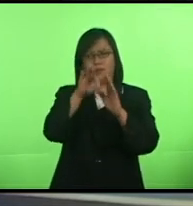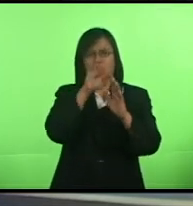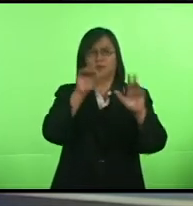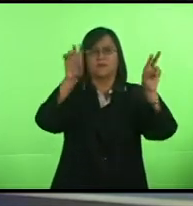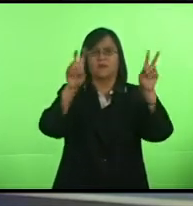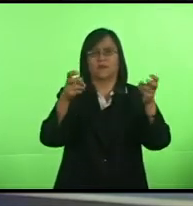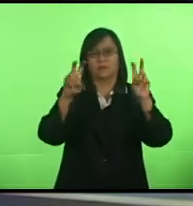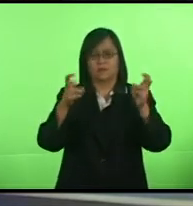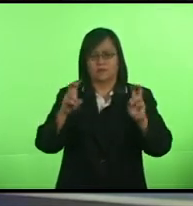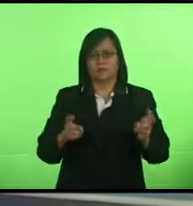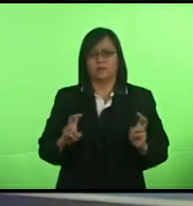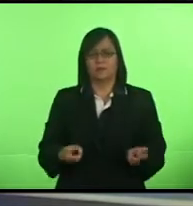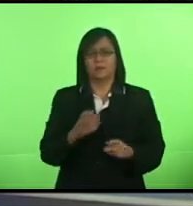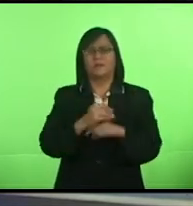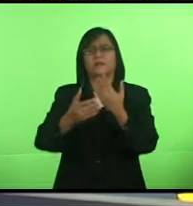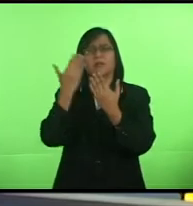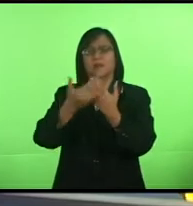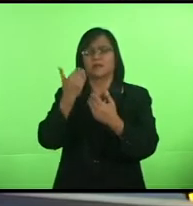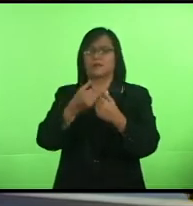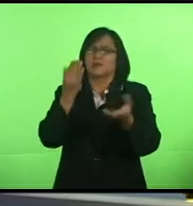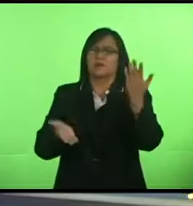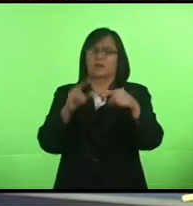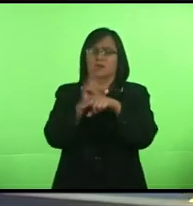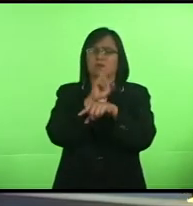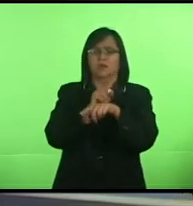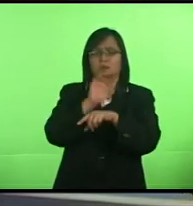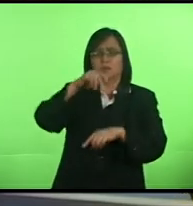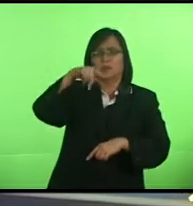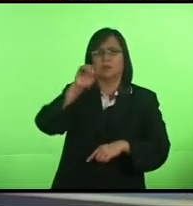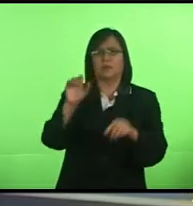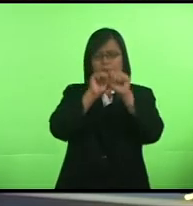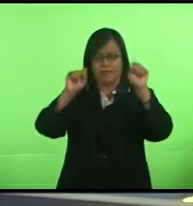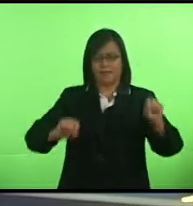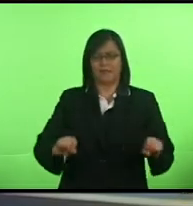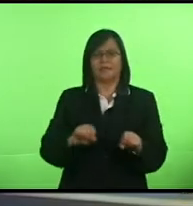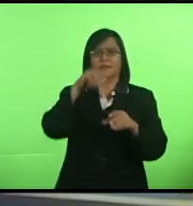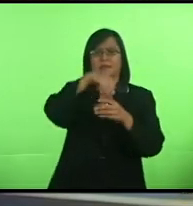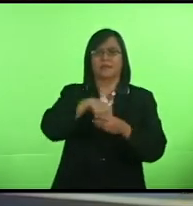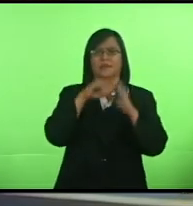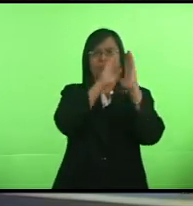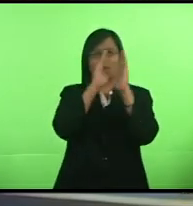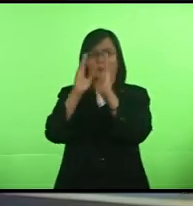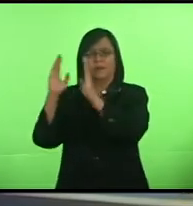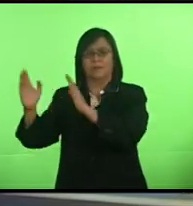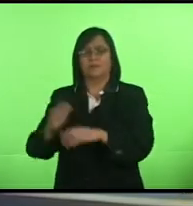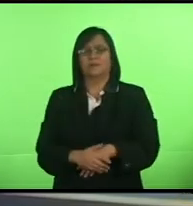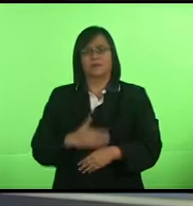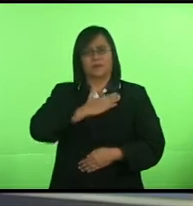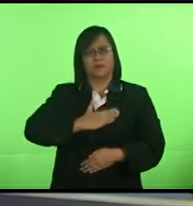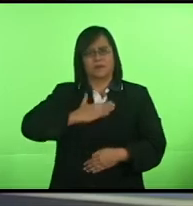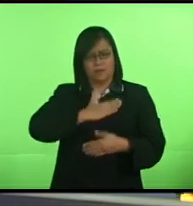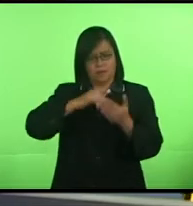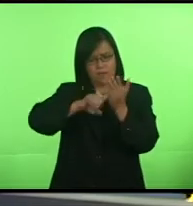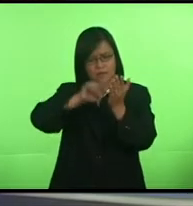card catalog or the OPAC system in the library. The third one, please refer to the bibliography and the resources